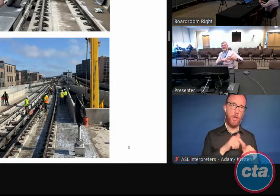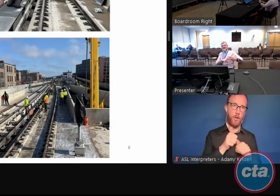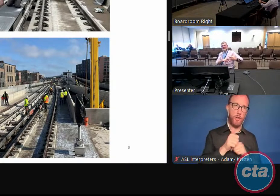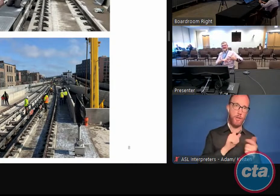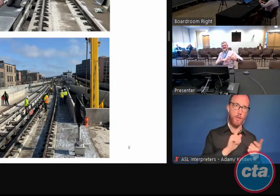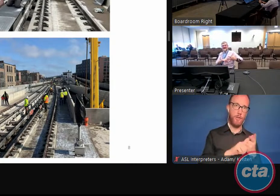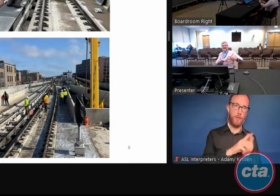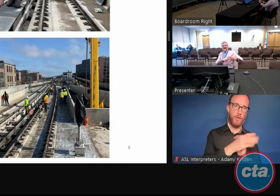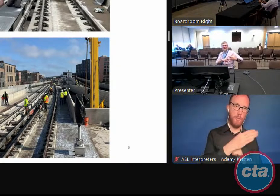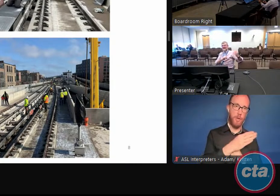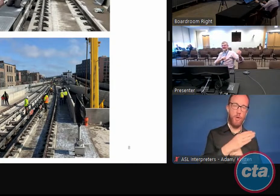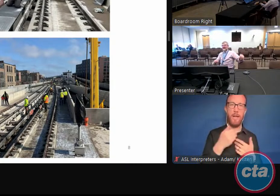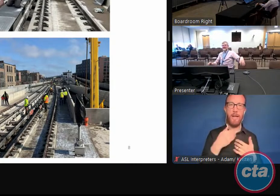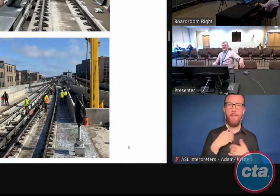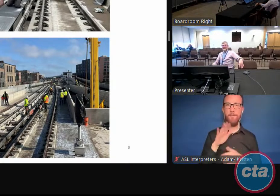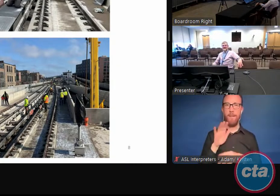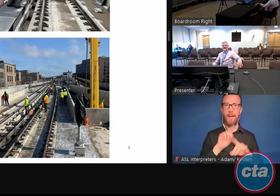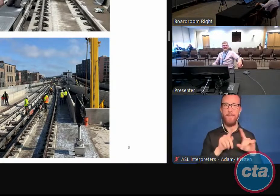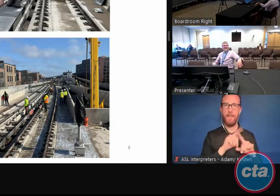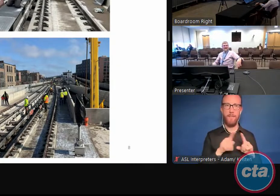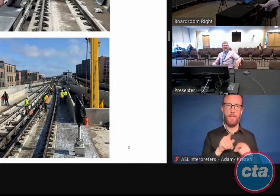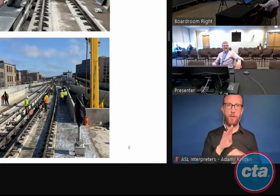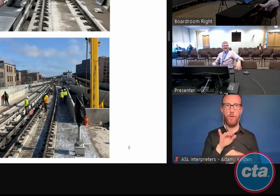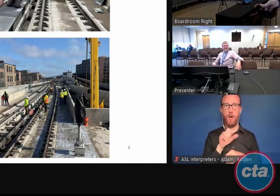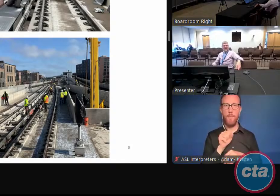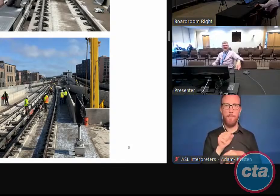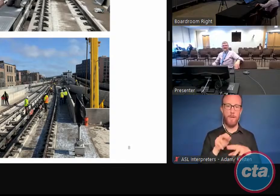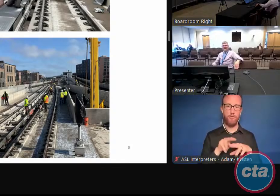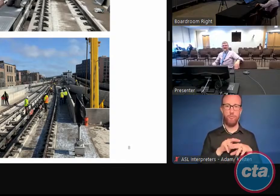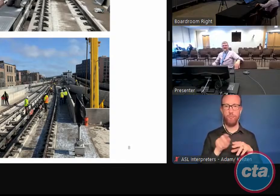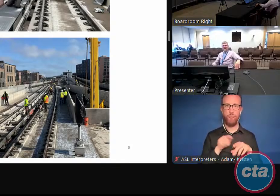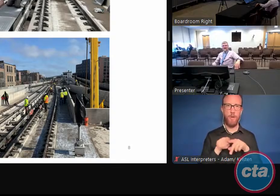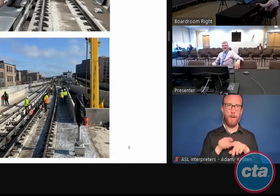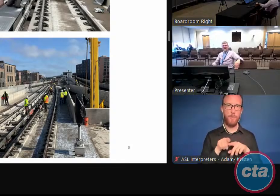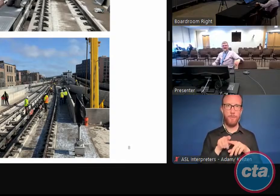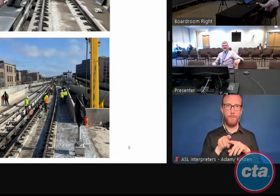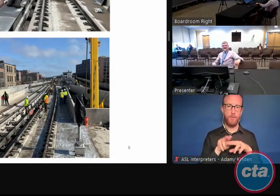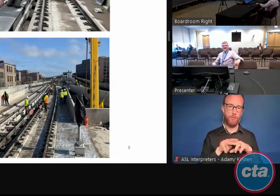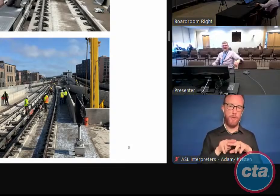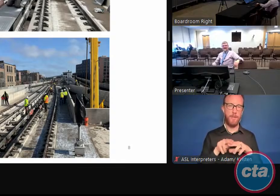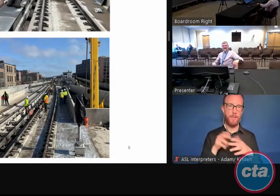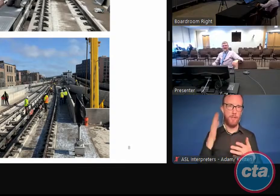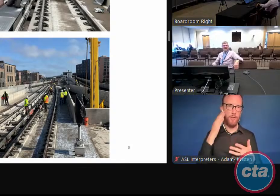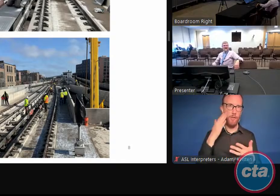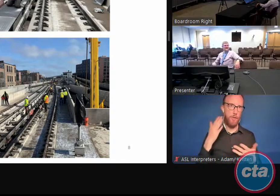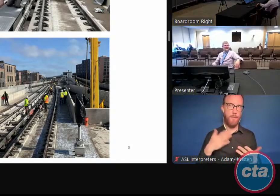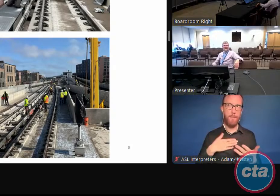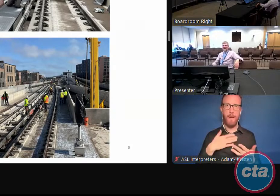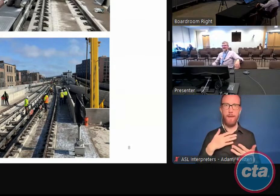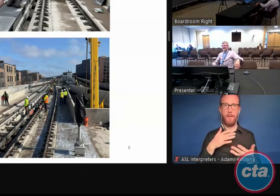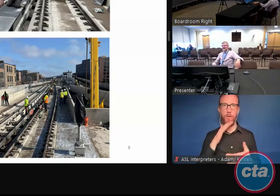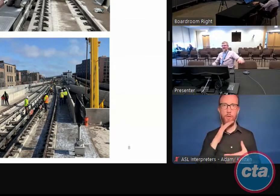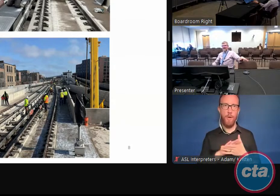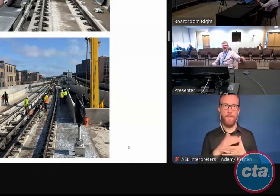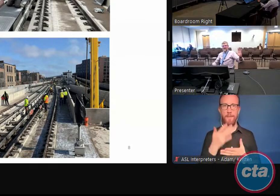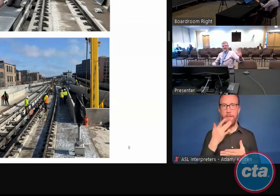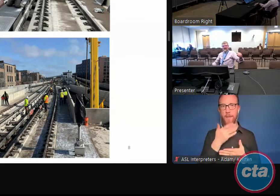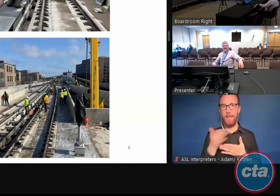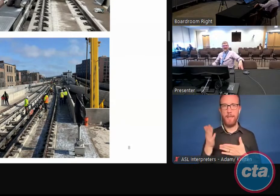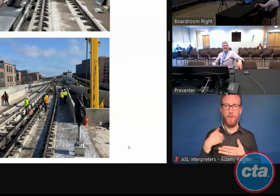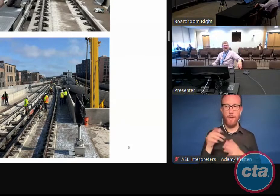different bus routes that I can walk to within 5 minutes to get me somewhere in the city. My wife's favorite thing to do is do bus dates. It's like we pick restaurants that we can get to